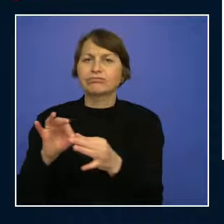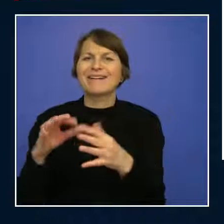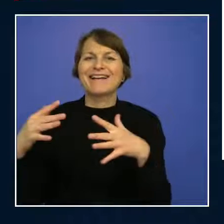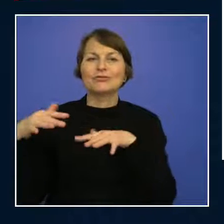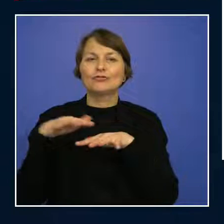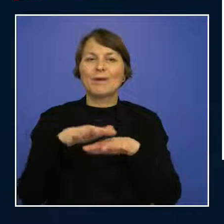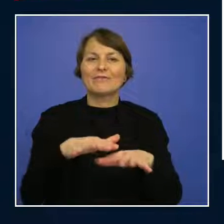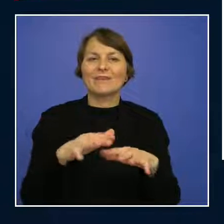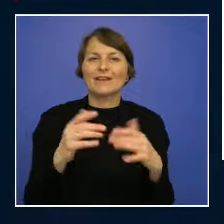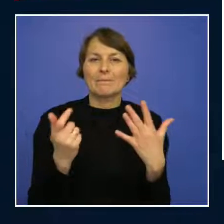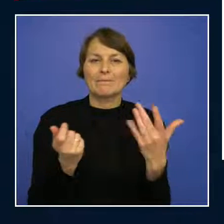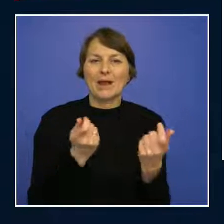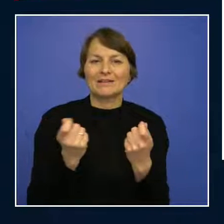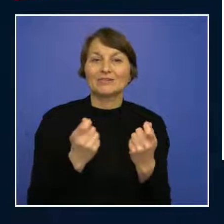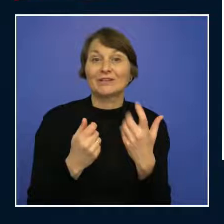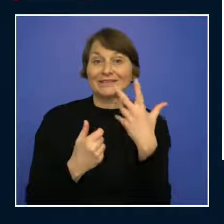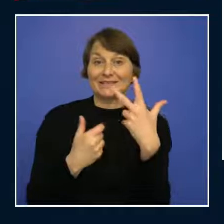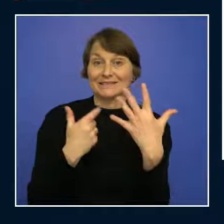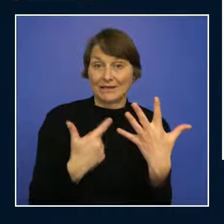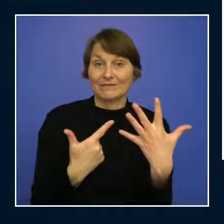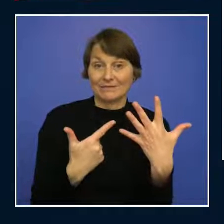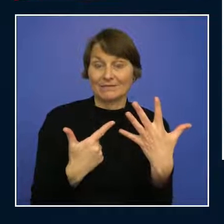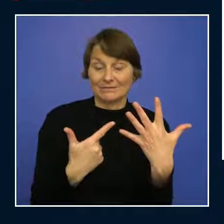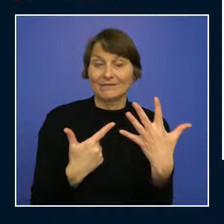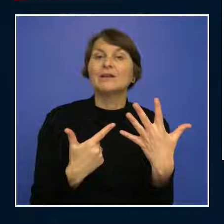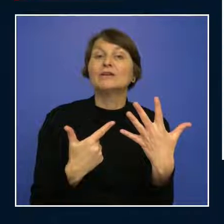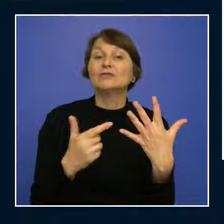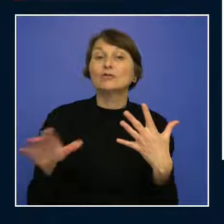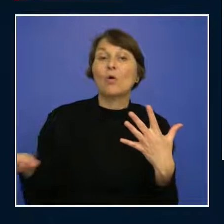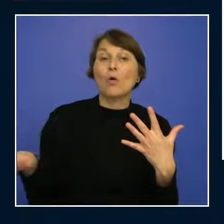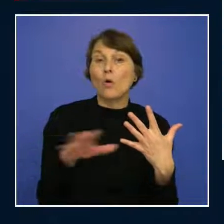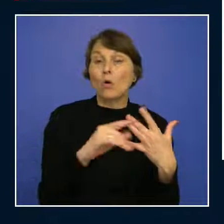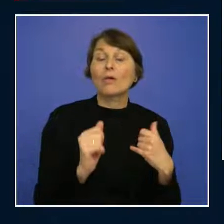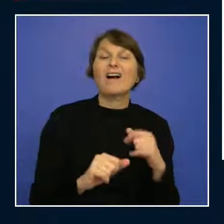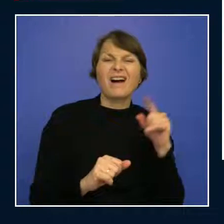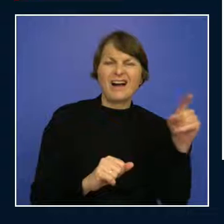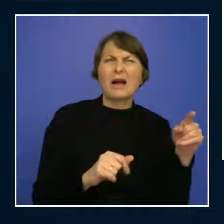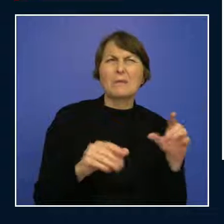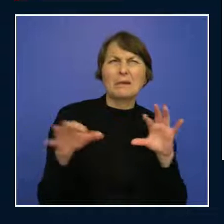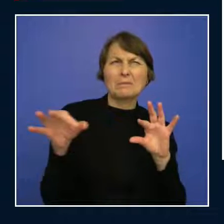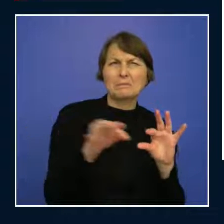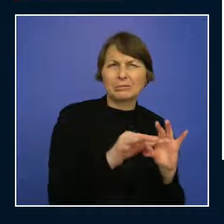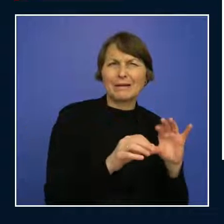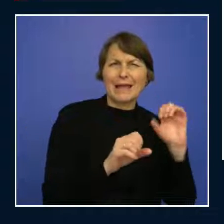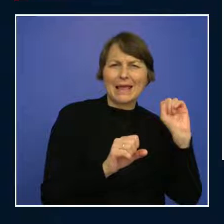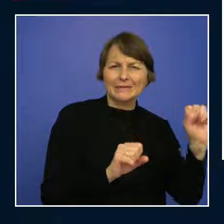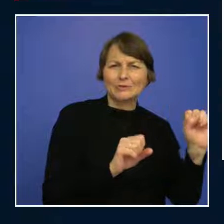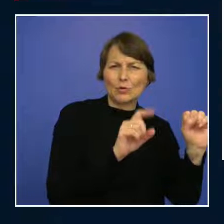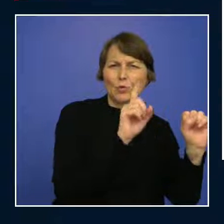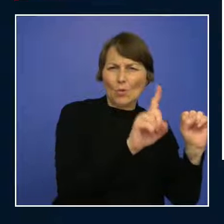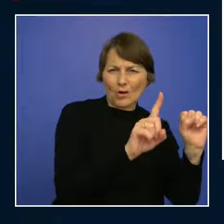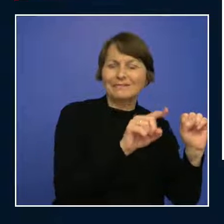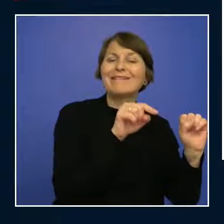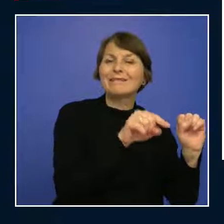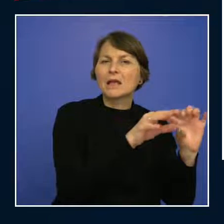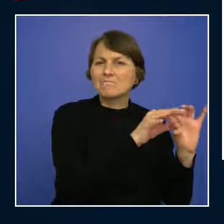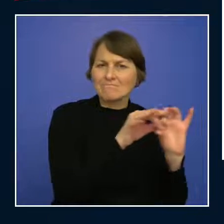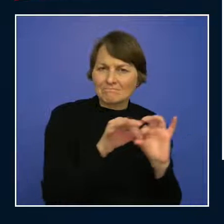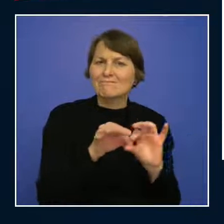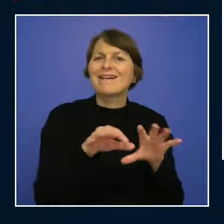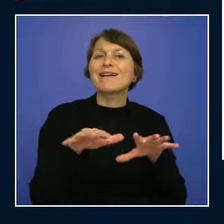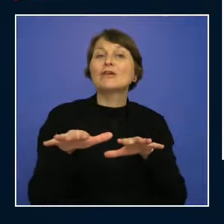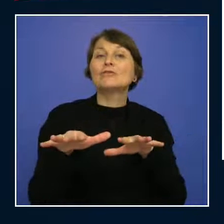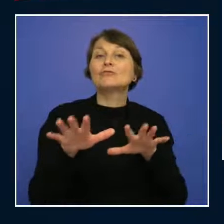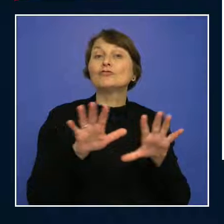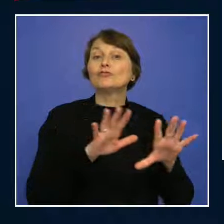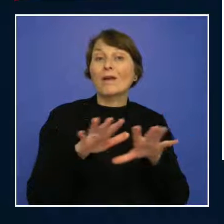think all of my web apps are running on the S1 tier, which supports Traffic Manager. Be mindful of that. If you're